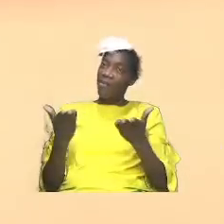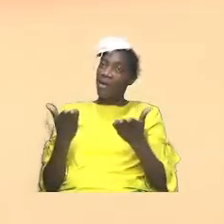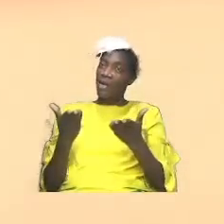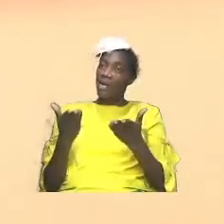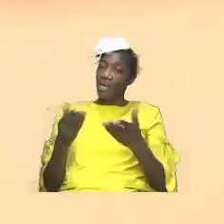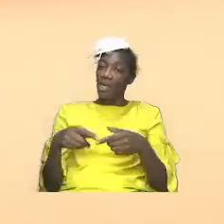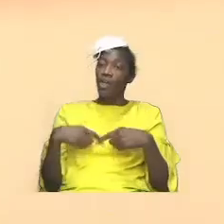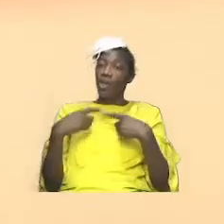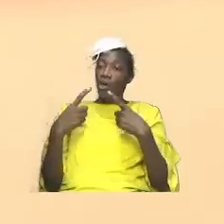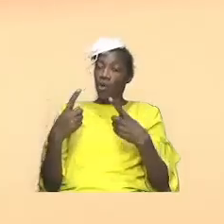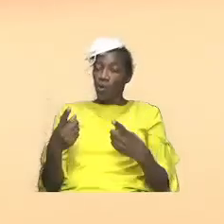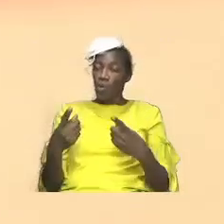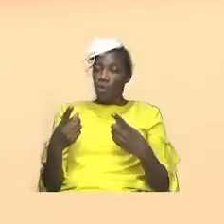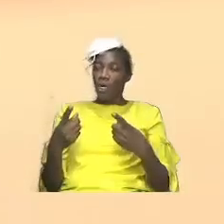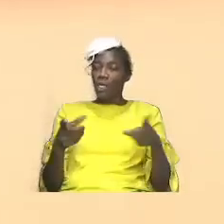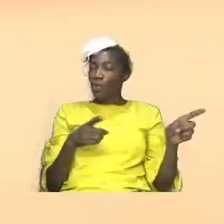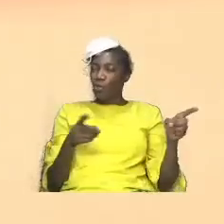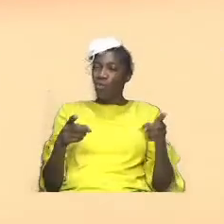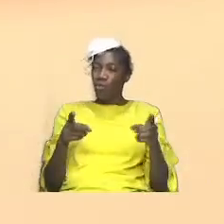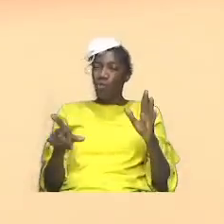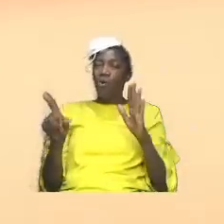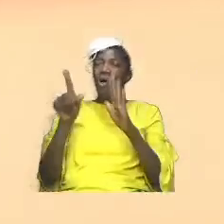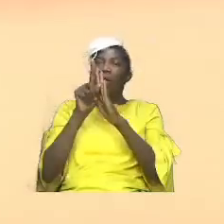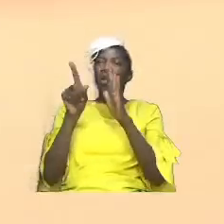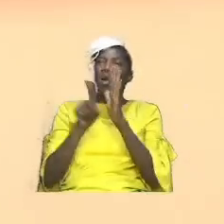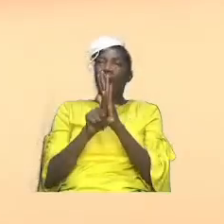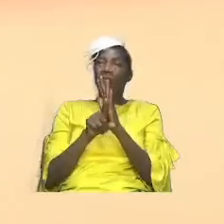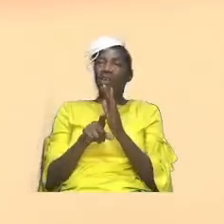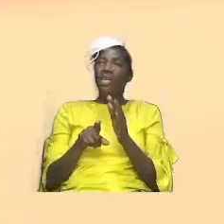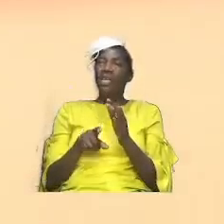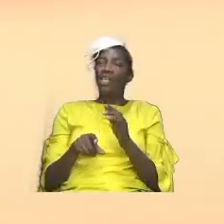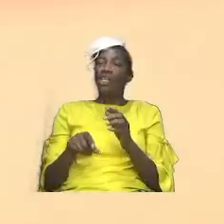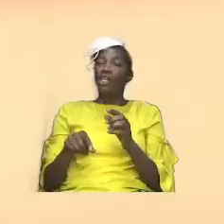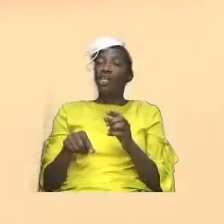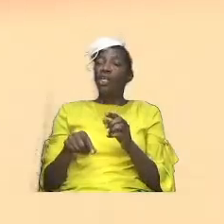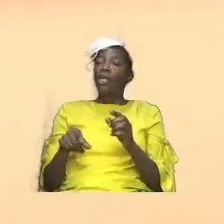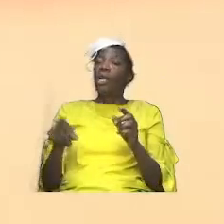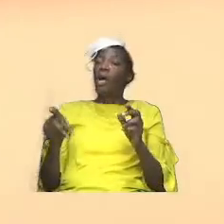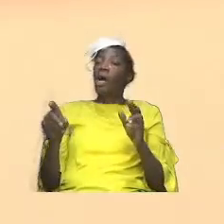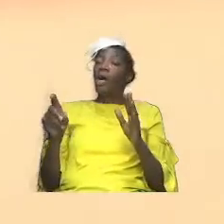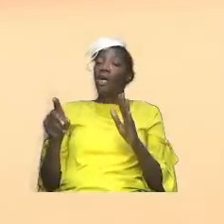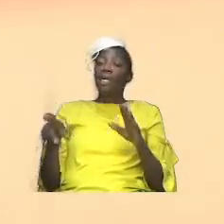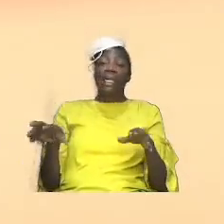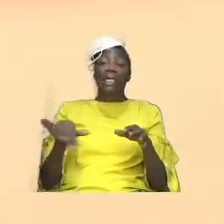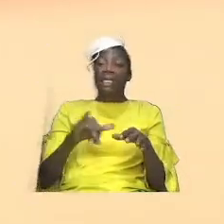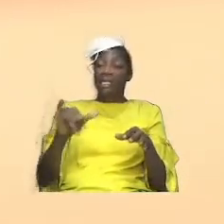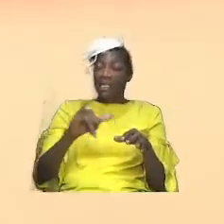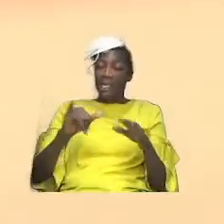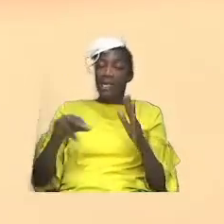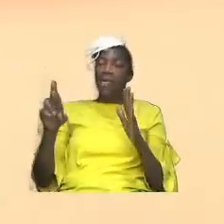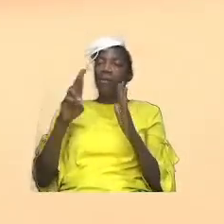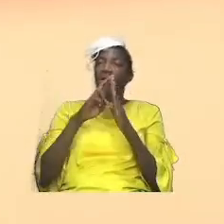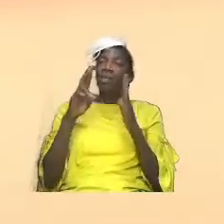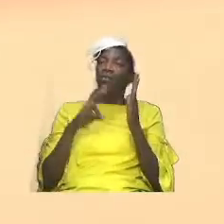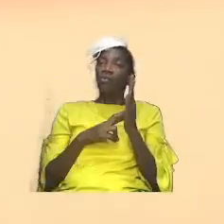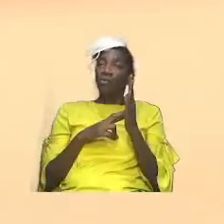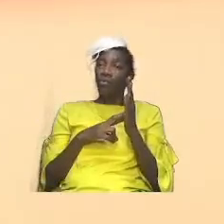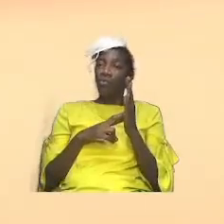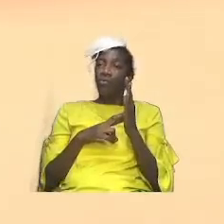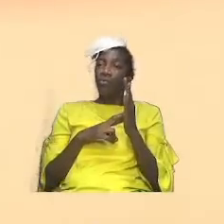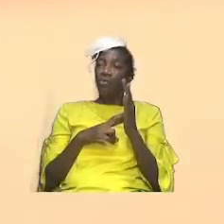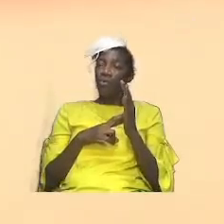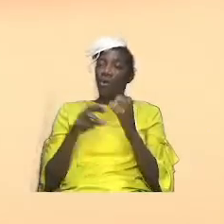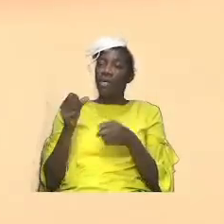mastery, do it lawfully. In other words, do it according to the rules. And the rules is set by the